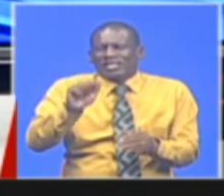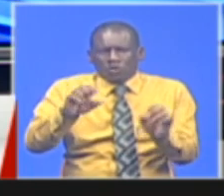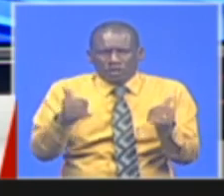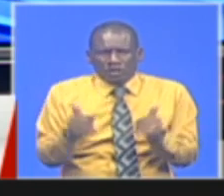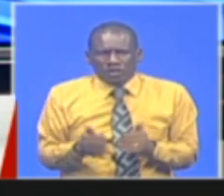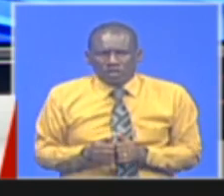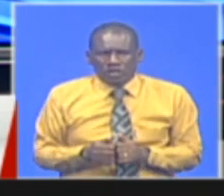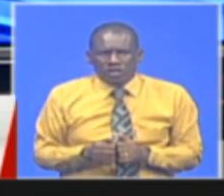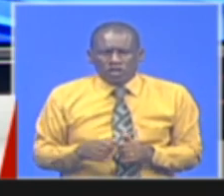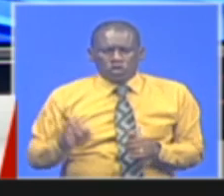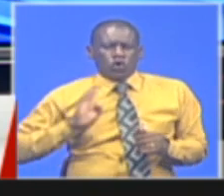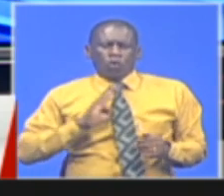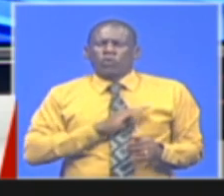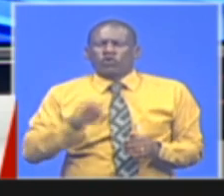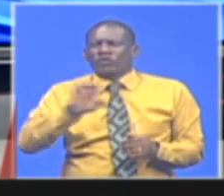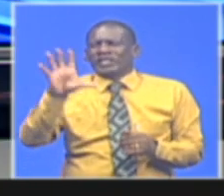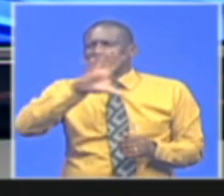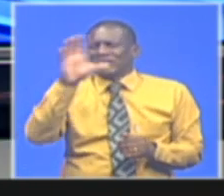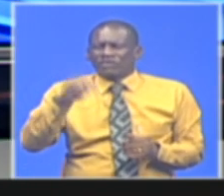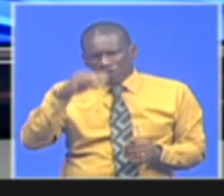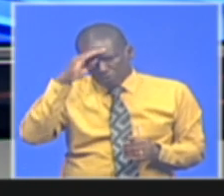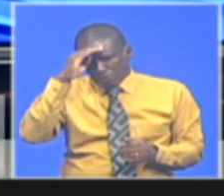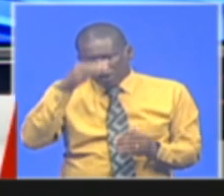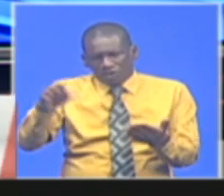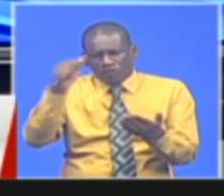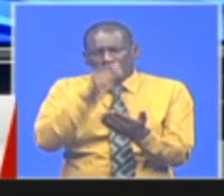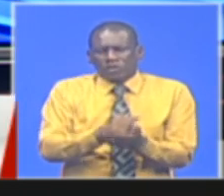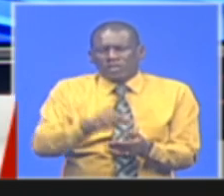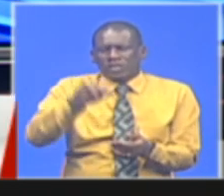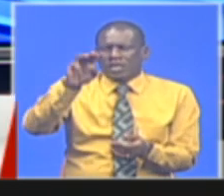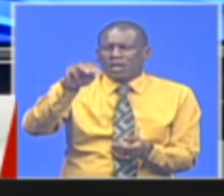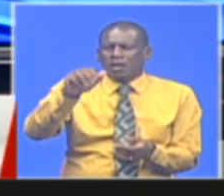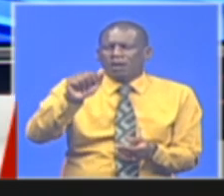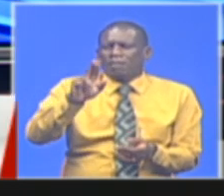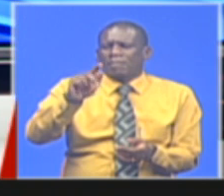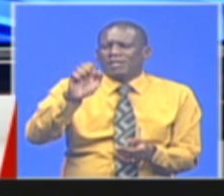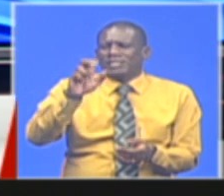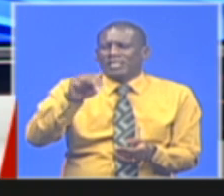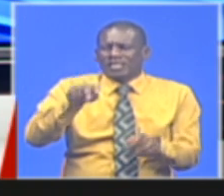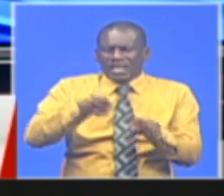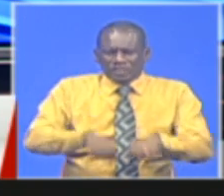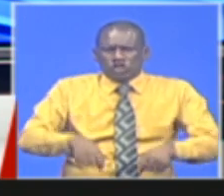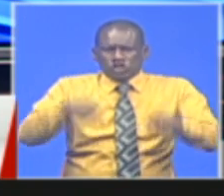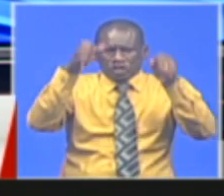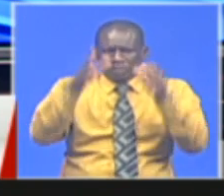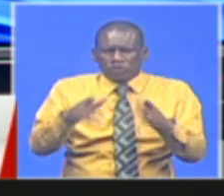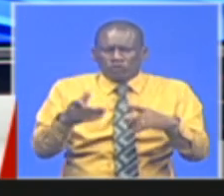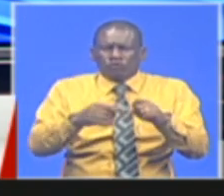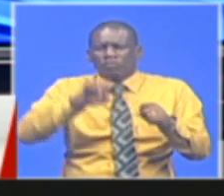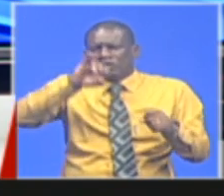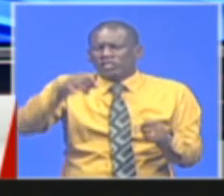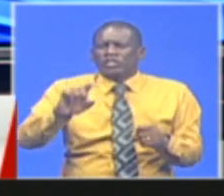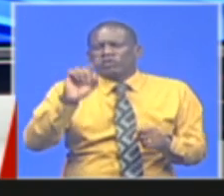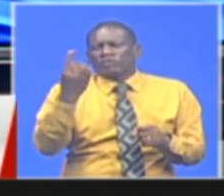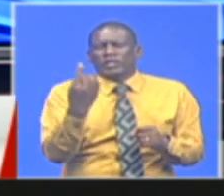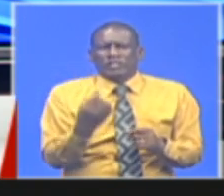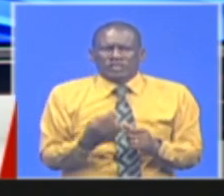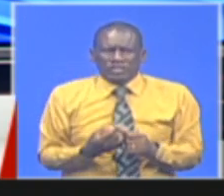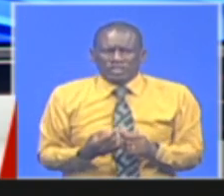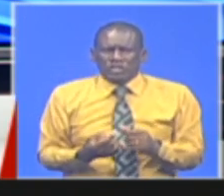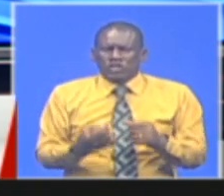The board of East African Breweries Limited has appointed Dr. Martin Oduor Otieno as chairman, effective January 1st, I beg your pardon, the